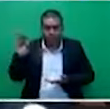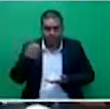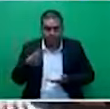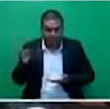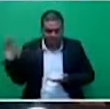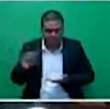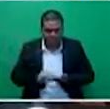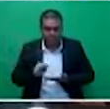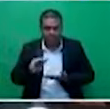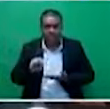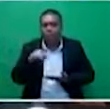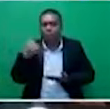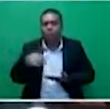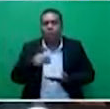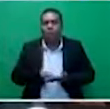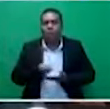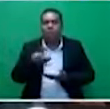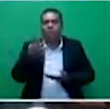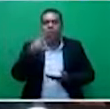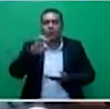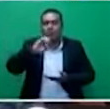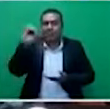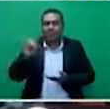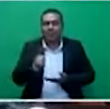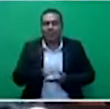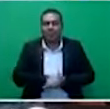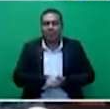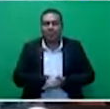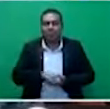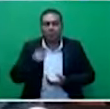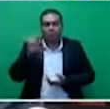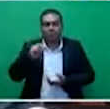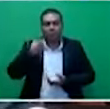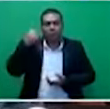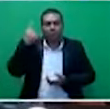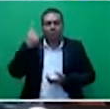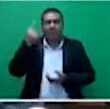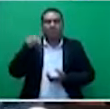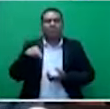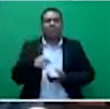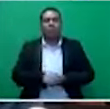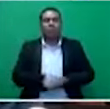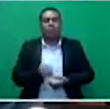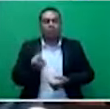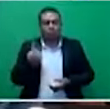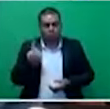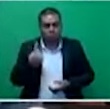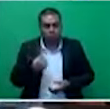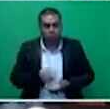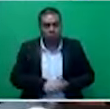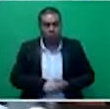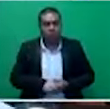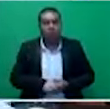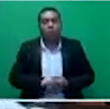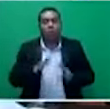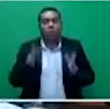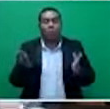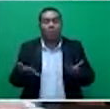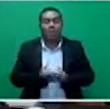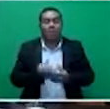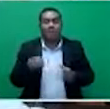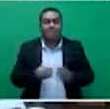we will only pay back 40%. They need to understand, they need to grasp that. The World Bank and JICA have lent to Fiji at